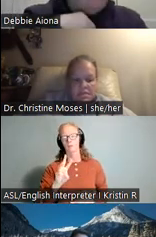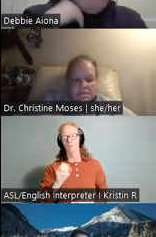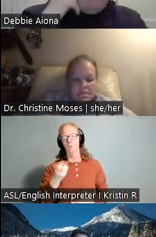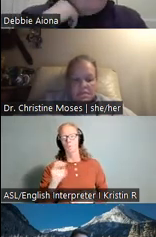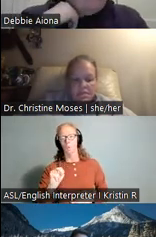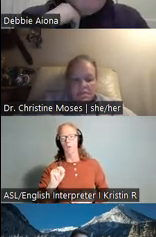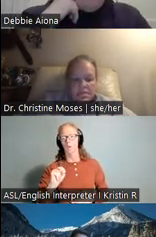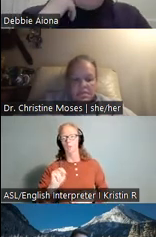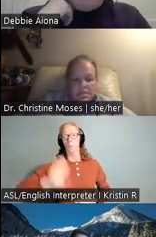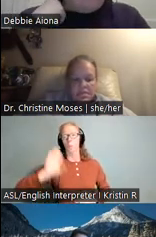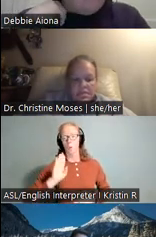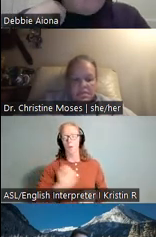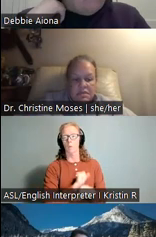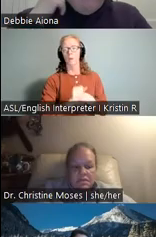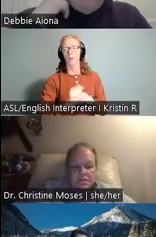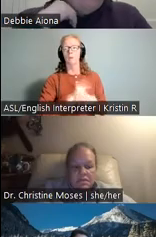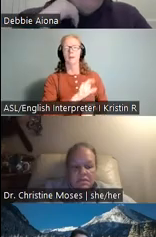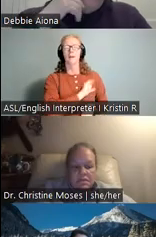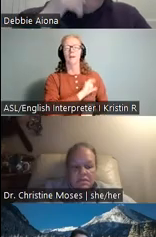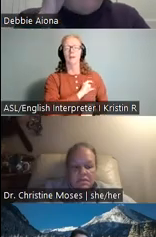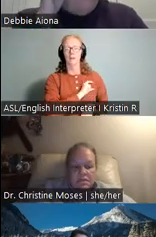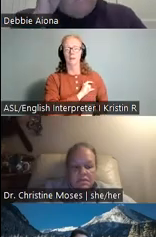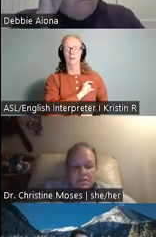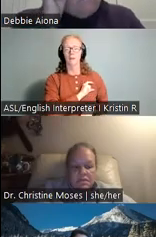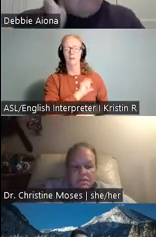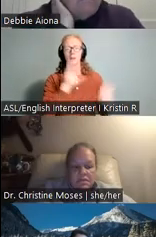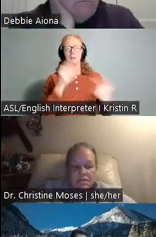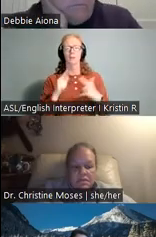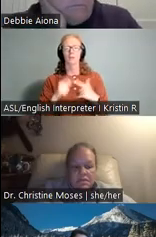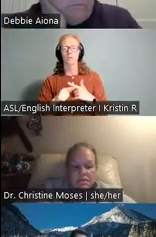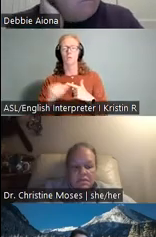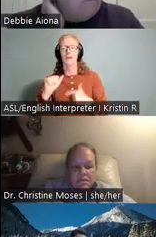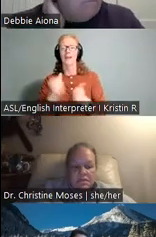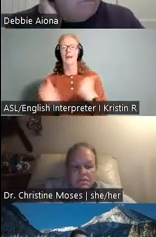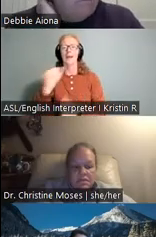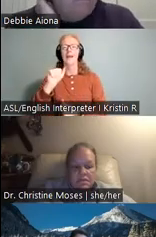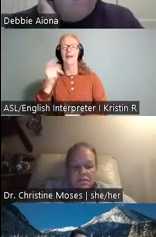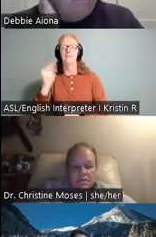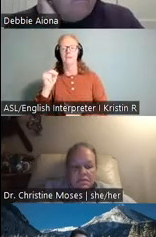to officers of the police officers as opposed to administrative personnel,